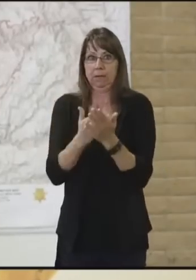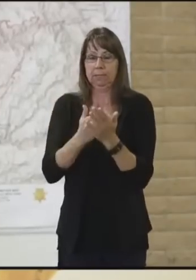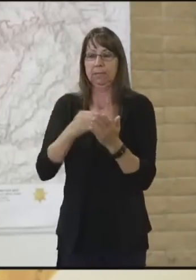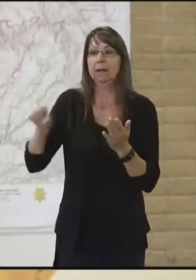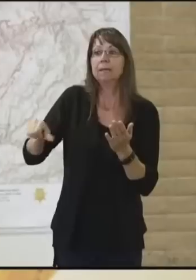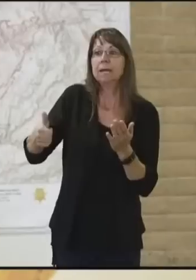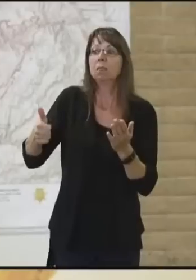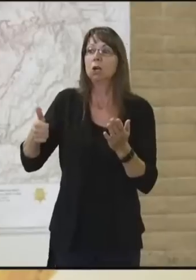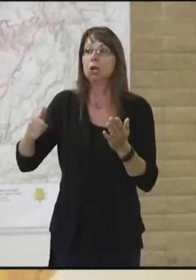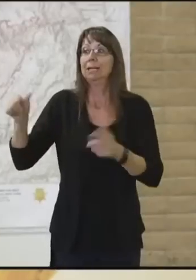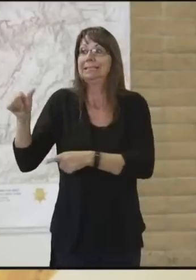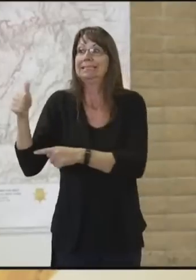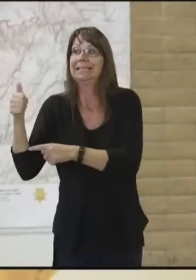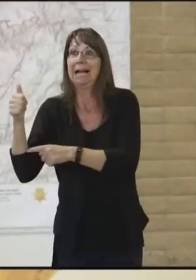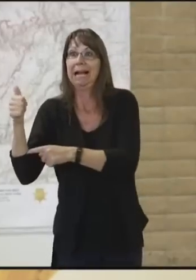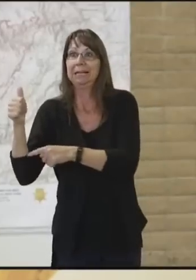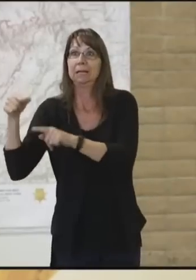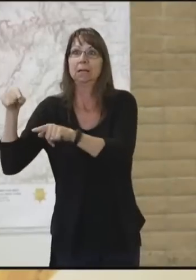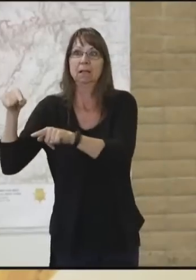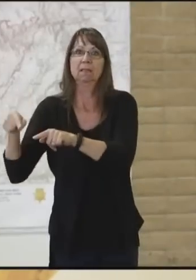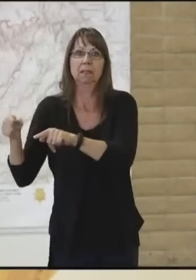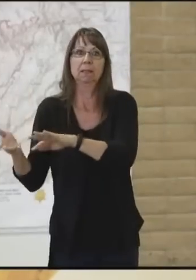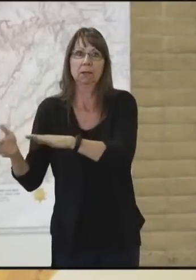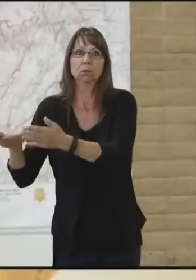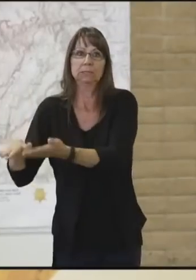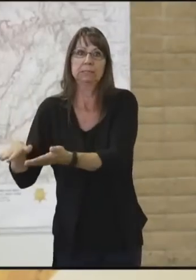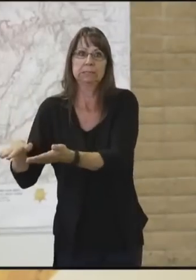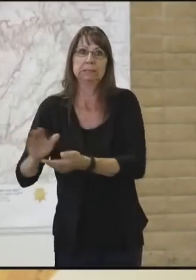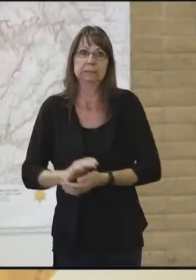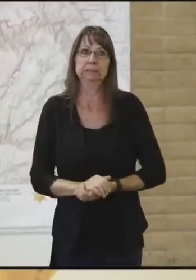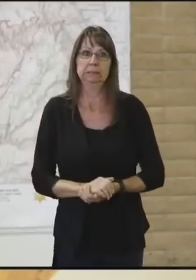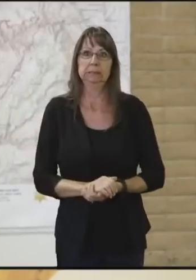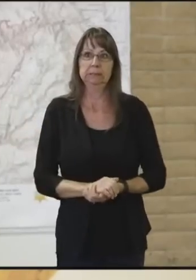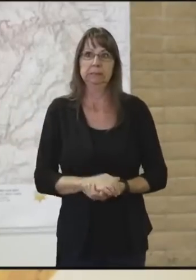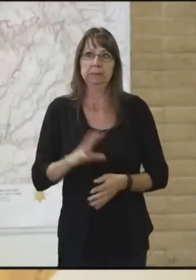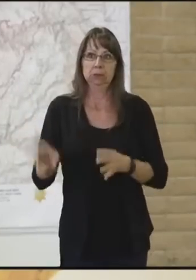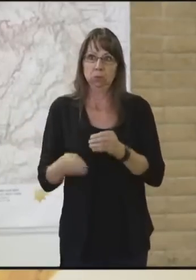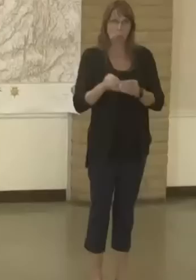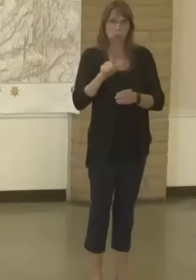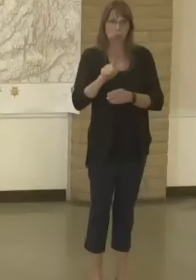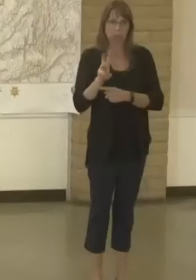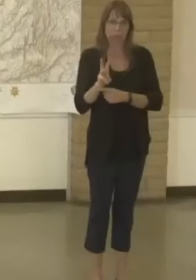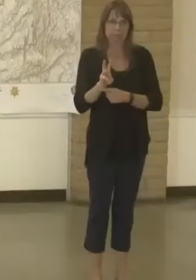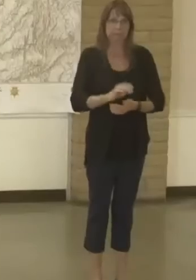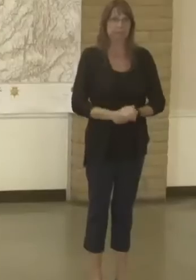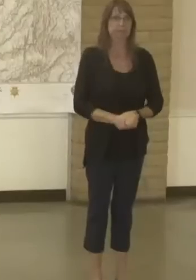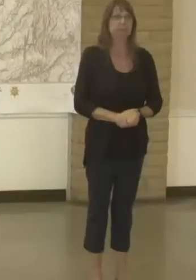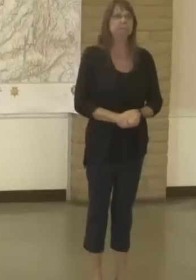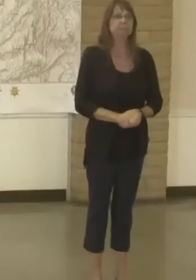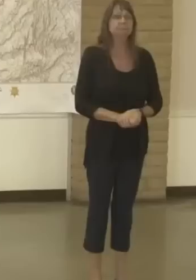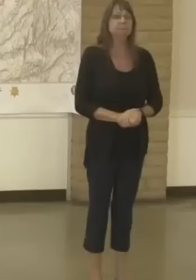are the deceased that were located. Thank you.